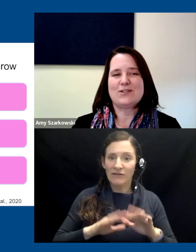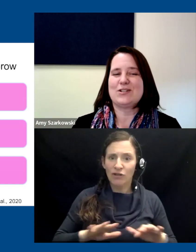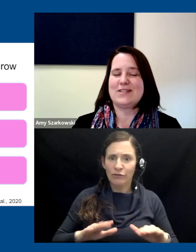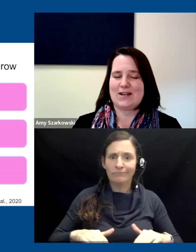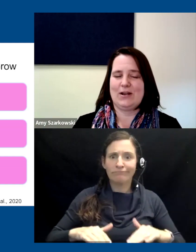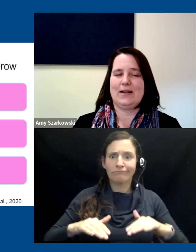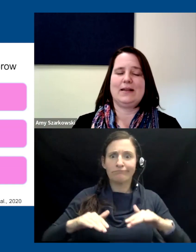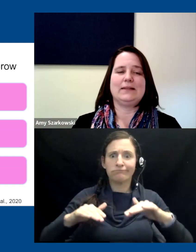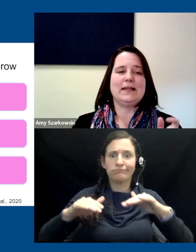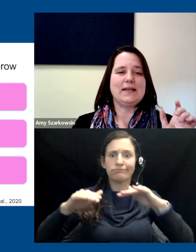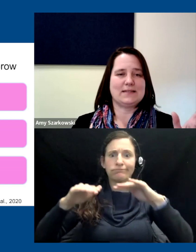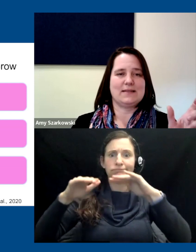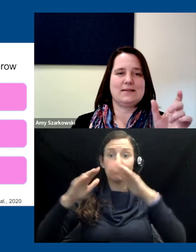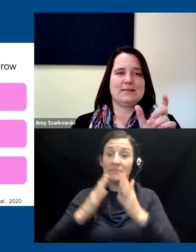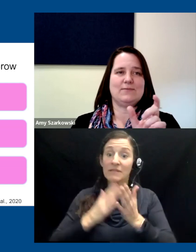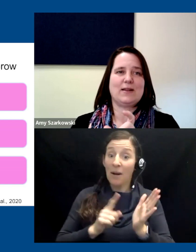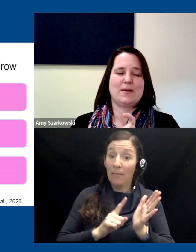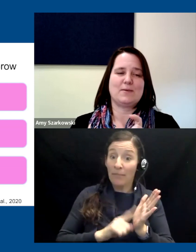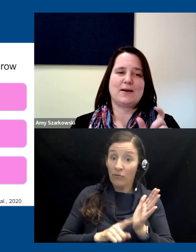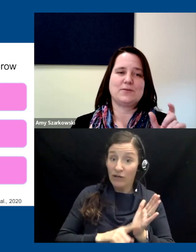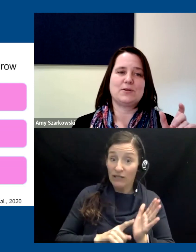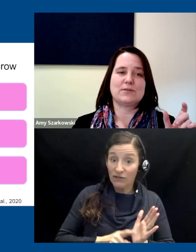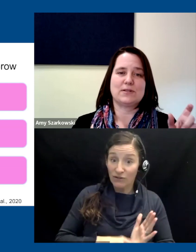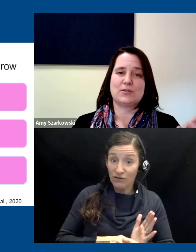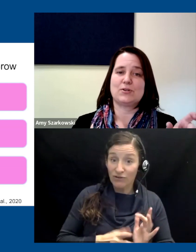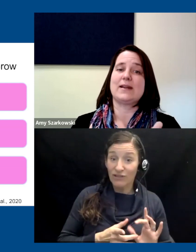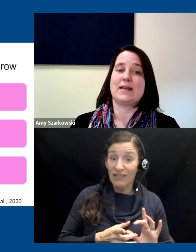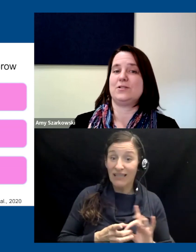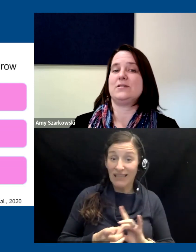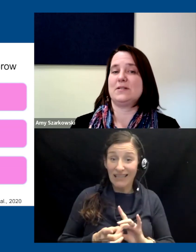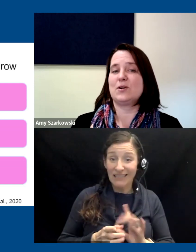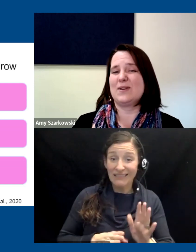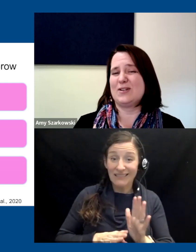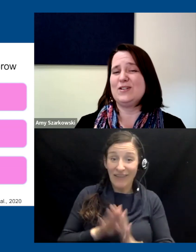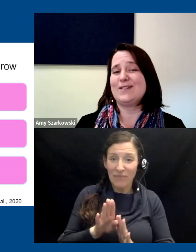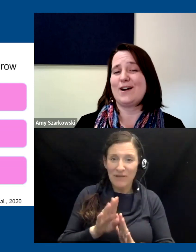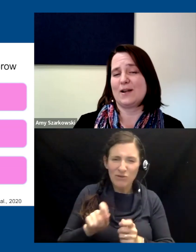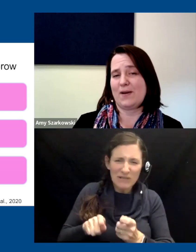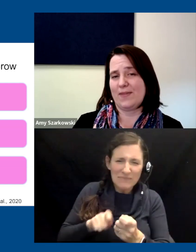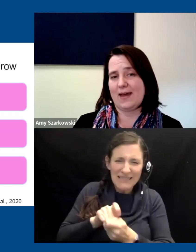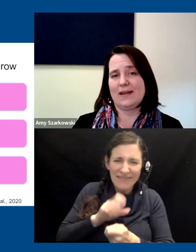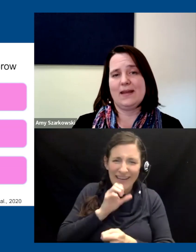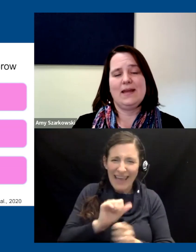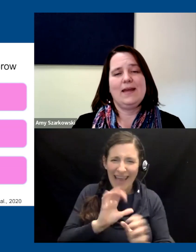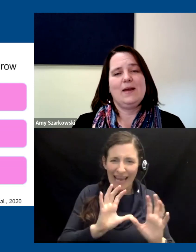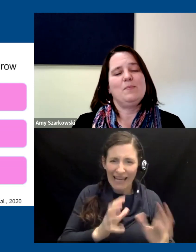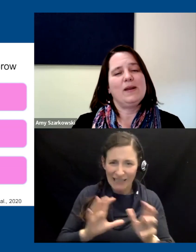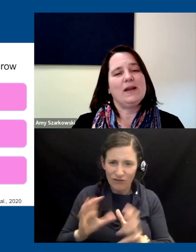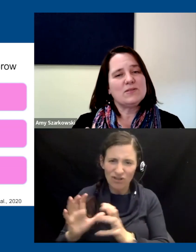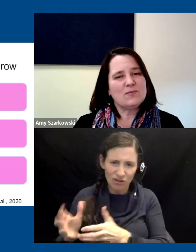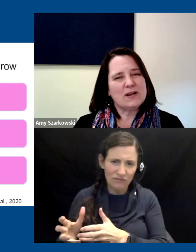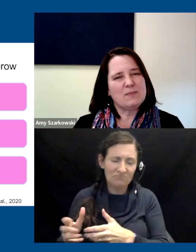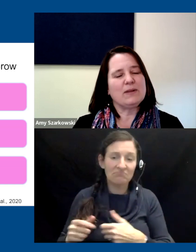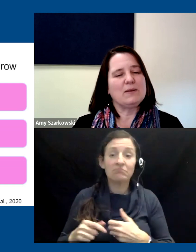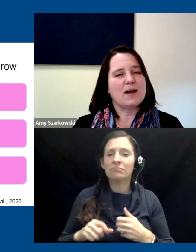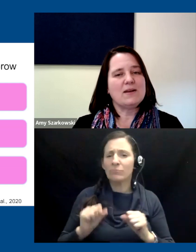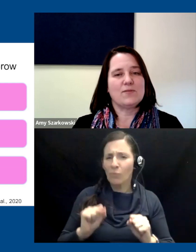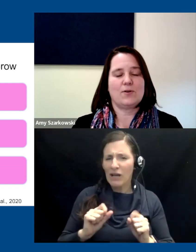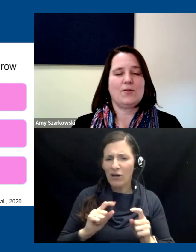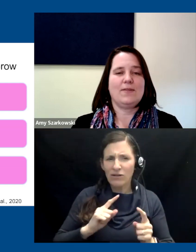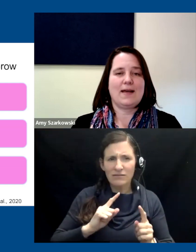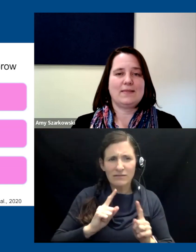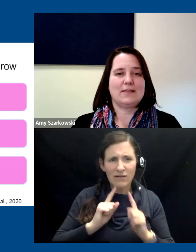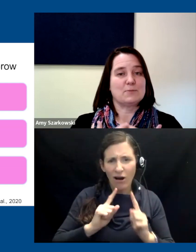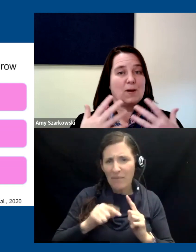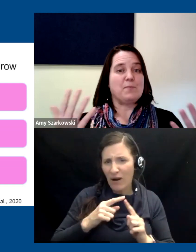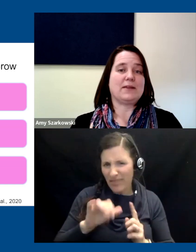Some of the research in this area links these developmental milestones to certain ages, and so we could talk about that. But I also want to be really